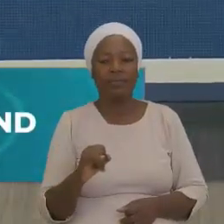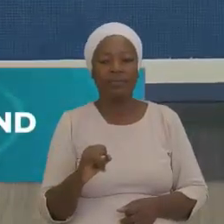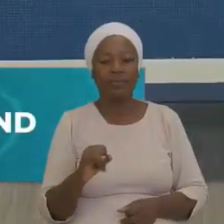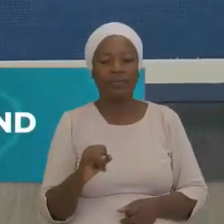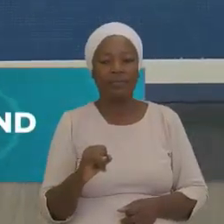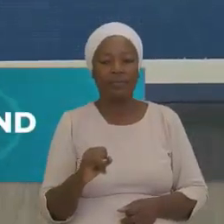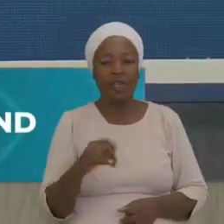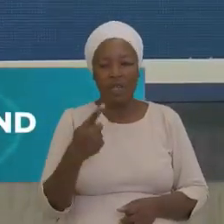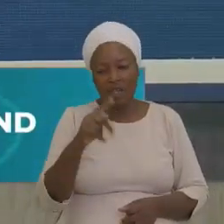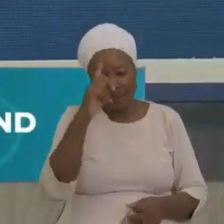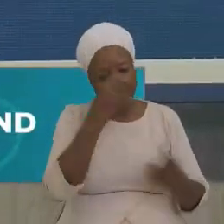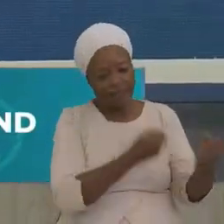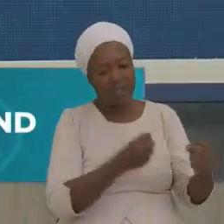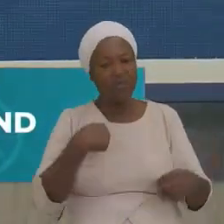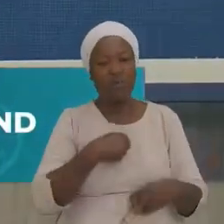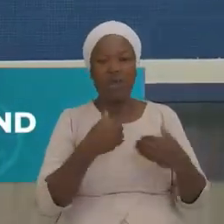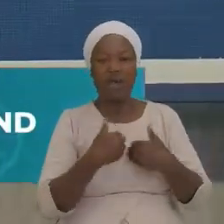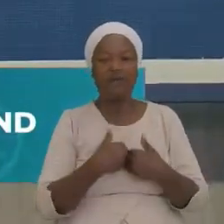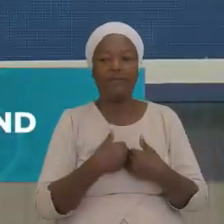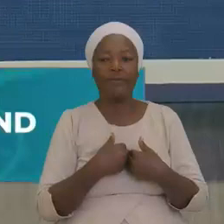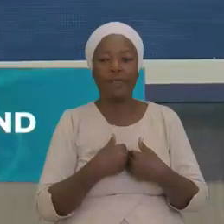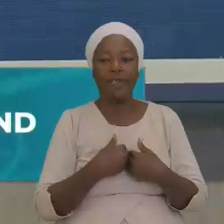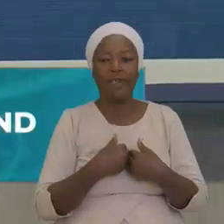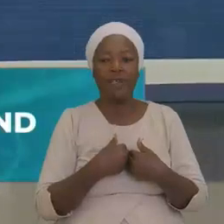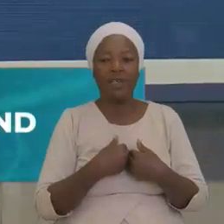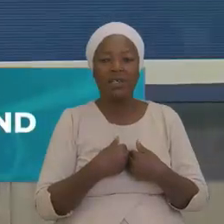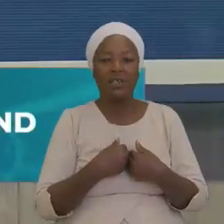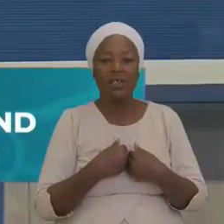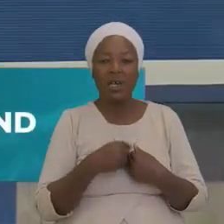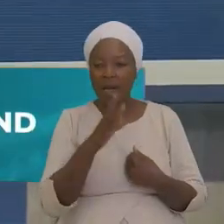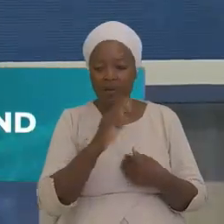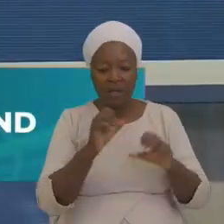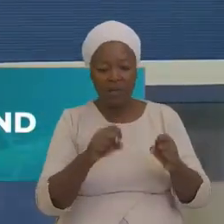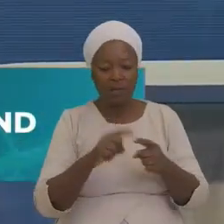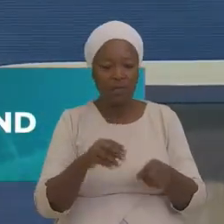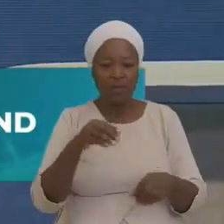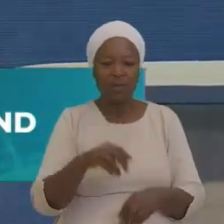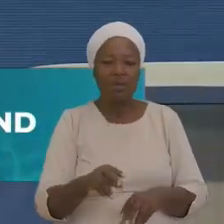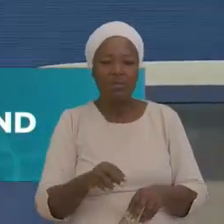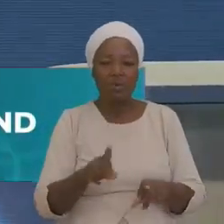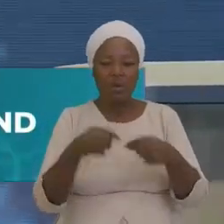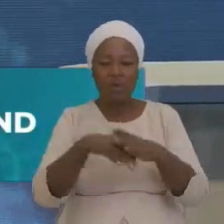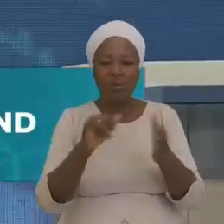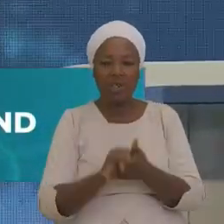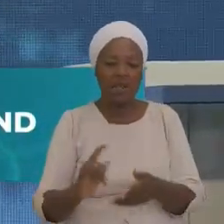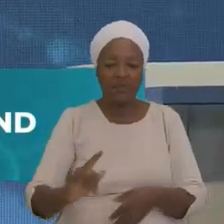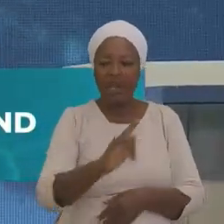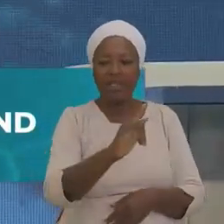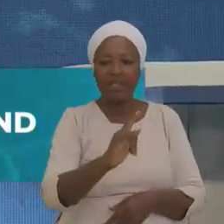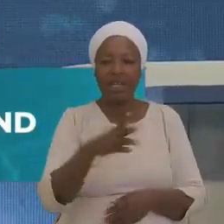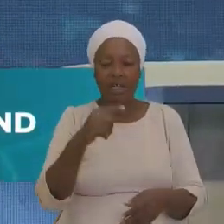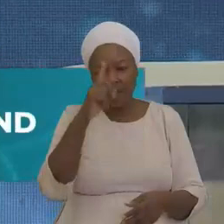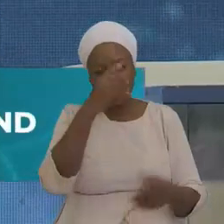The faith we have that we're able to step on that flight. The faith we